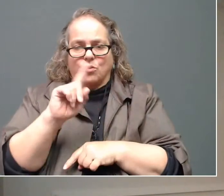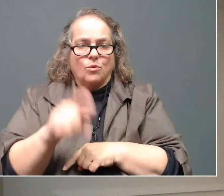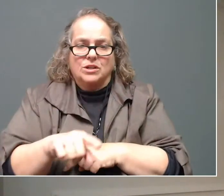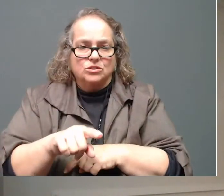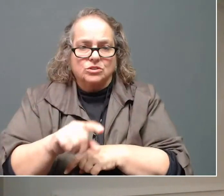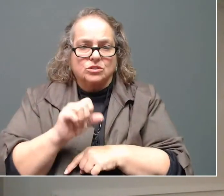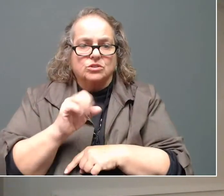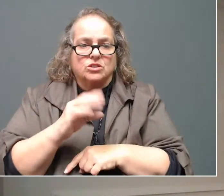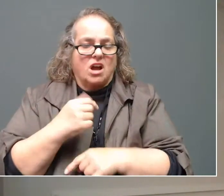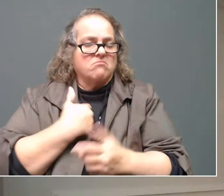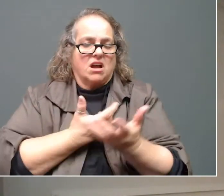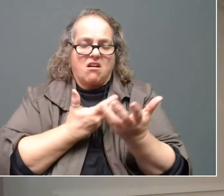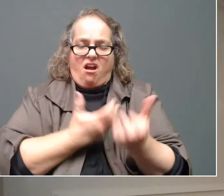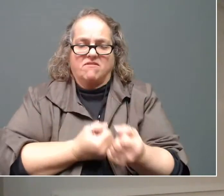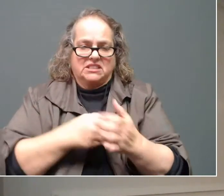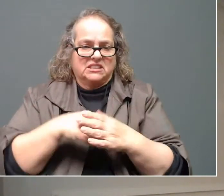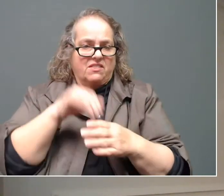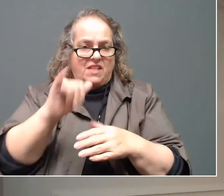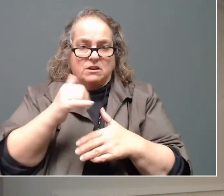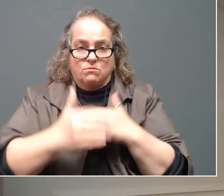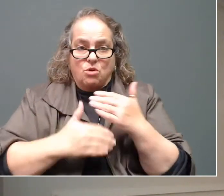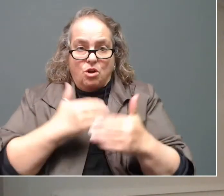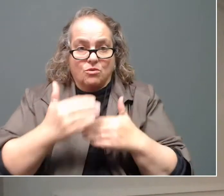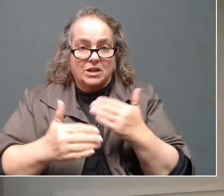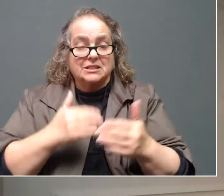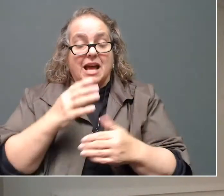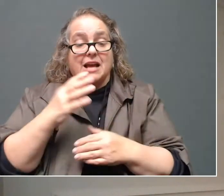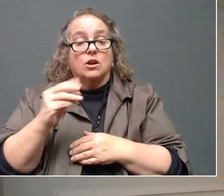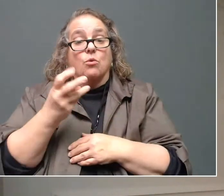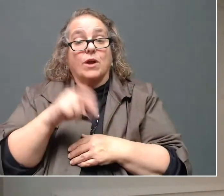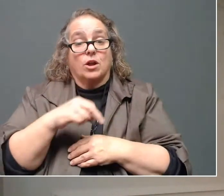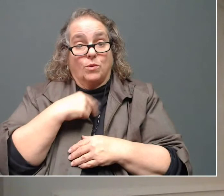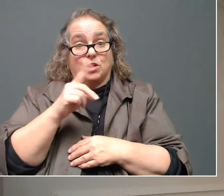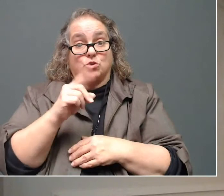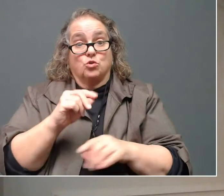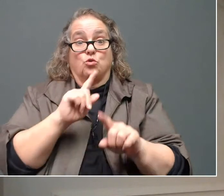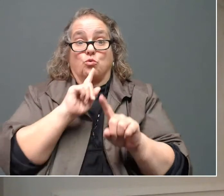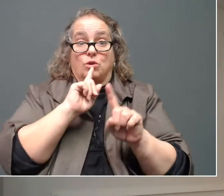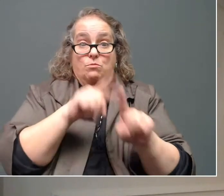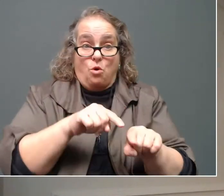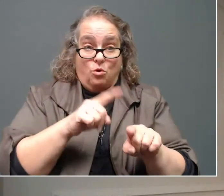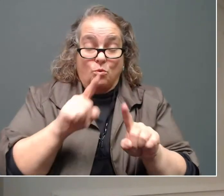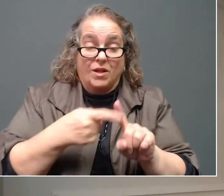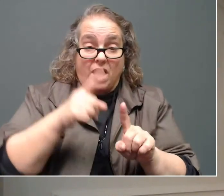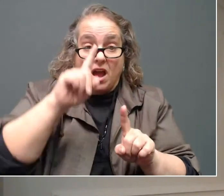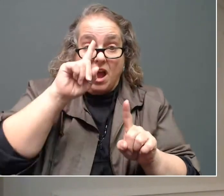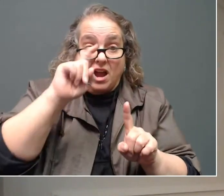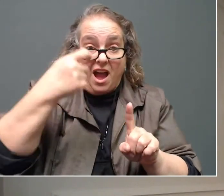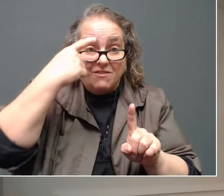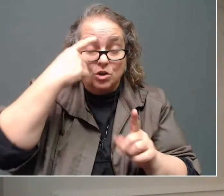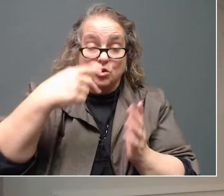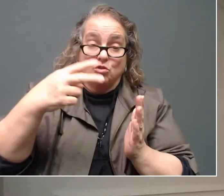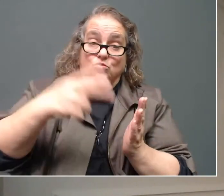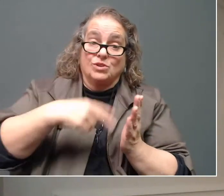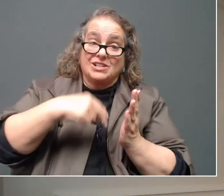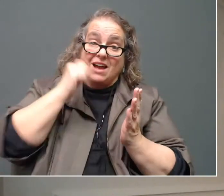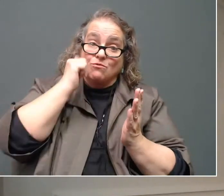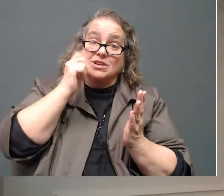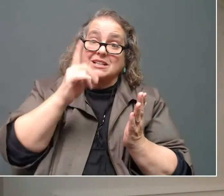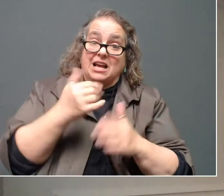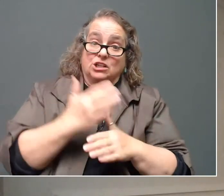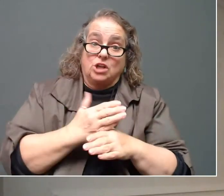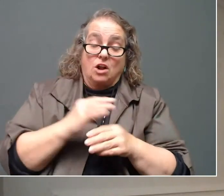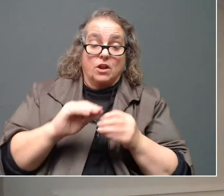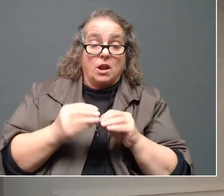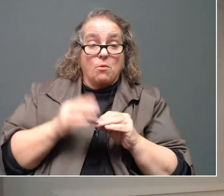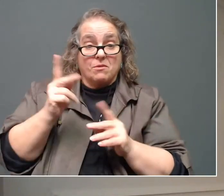in the integrity of the process. And when we do report someone, when the governor reads each day and shares the number of people who have died,